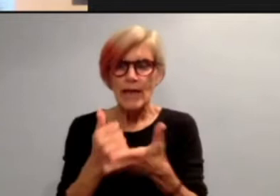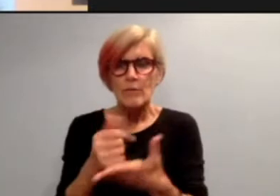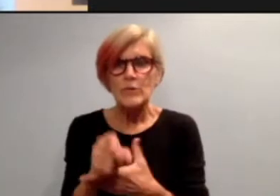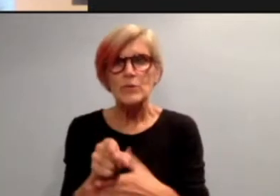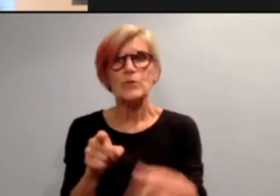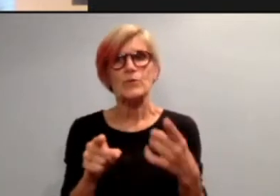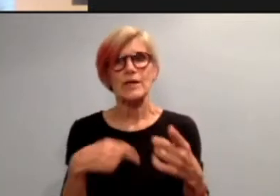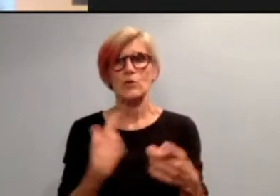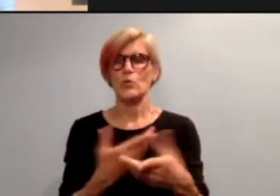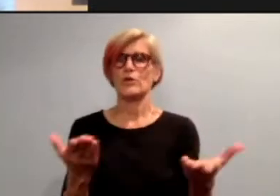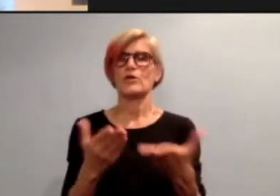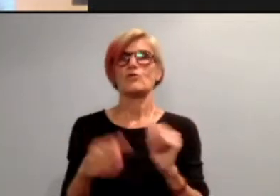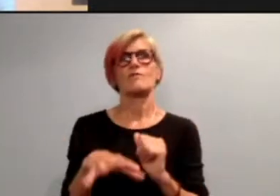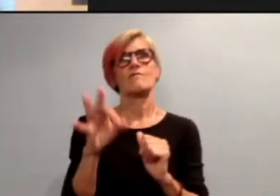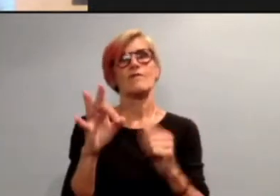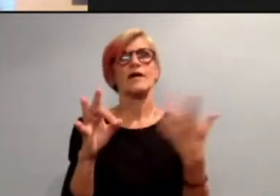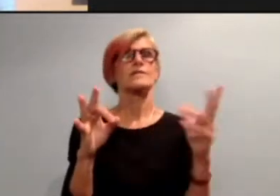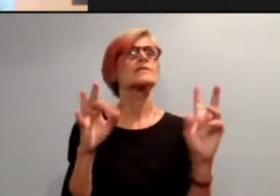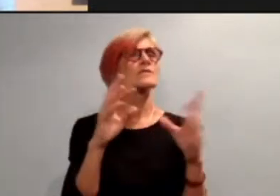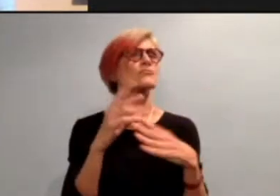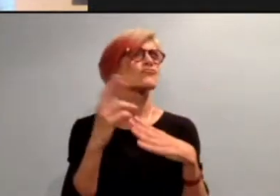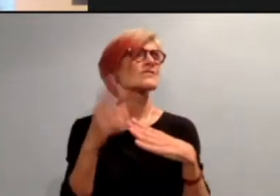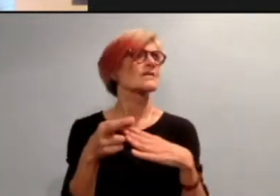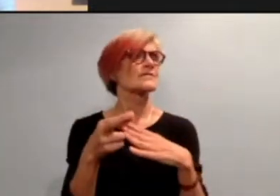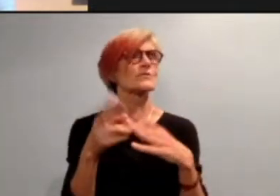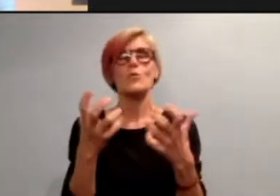get results. And that's what we're seeing that we're doing right now.